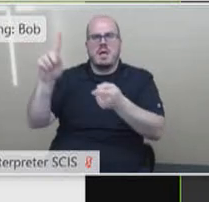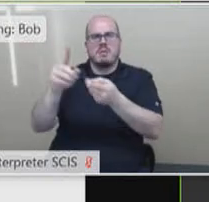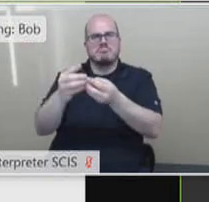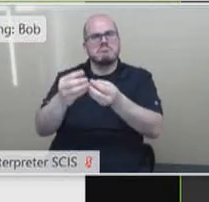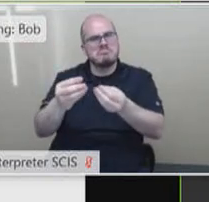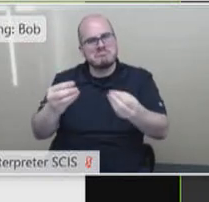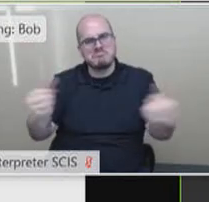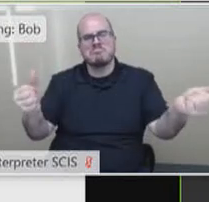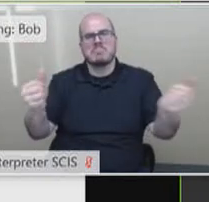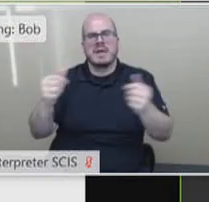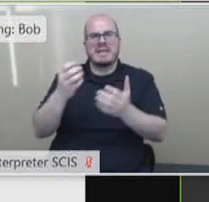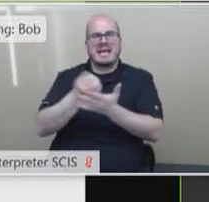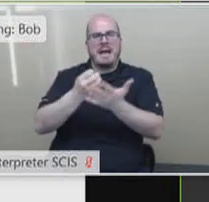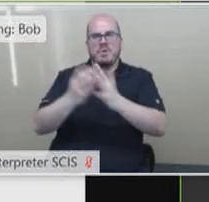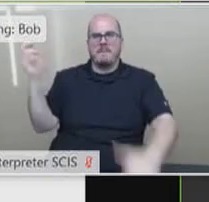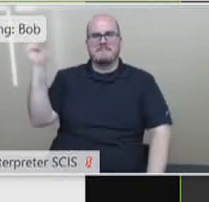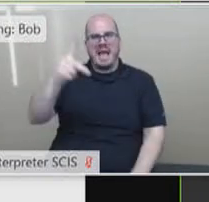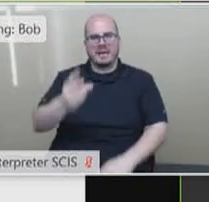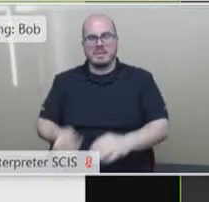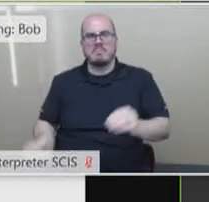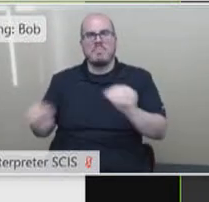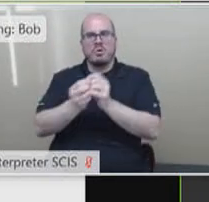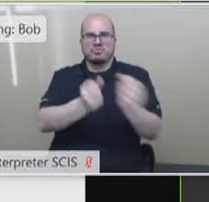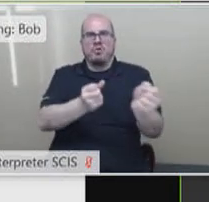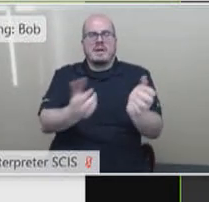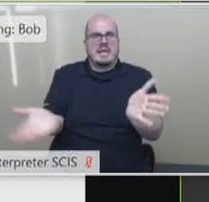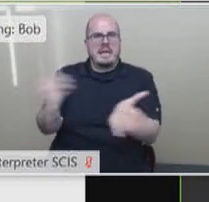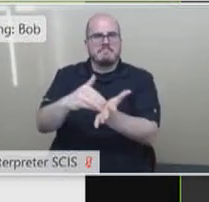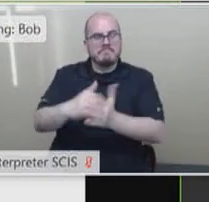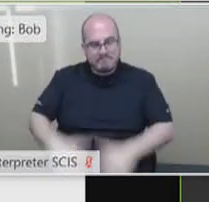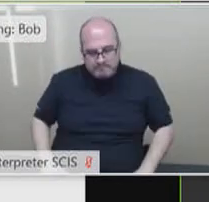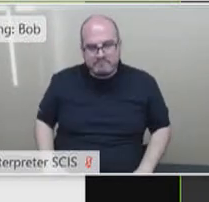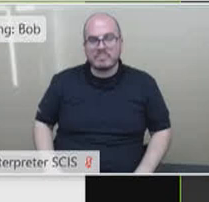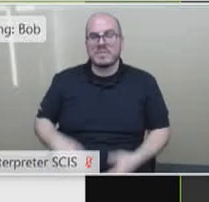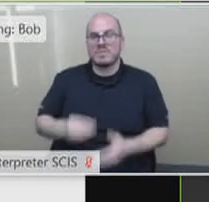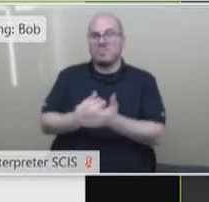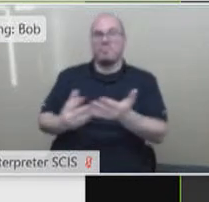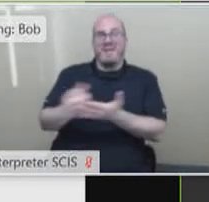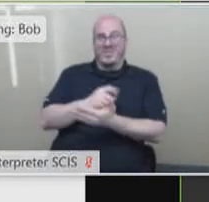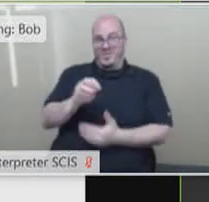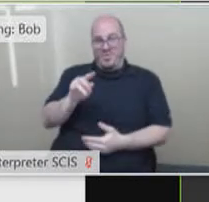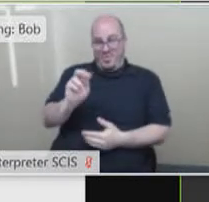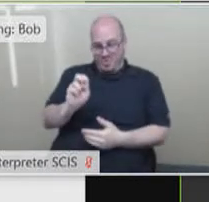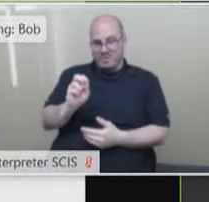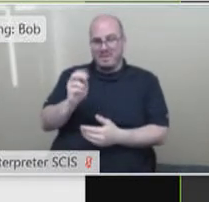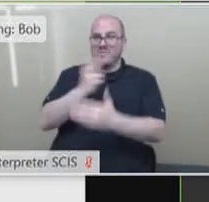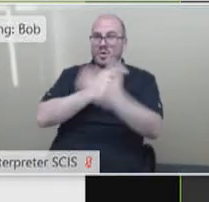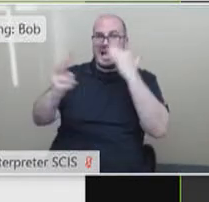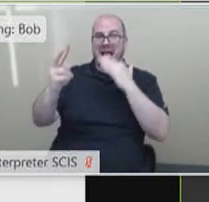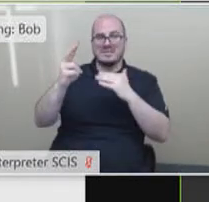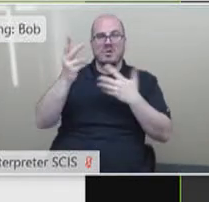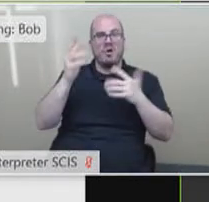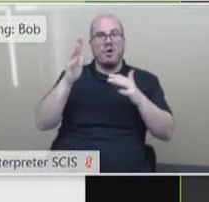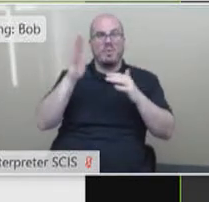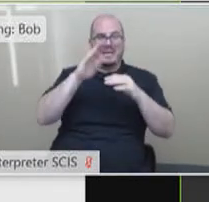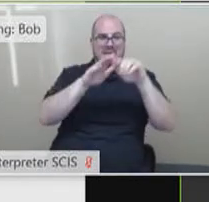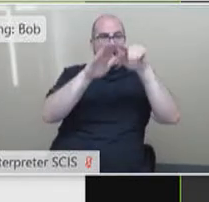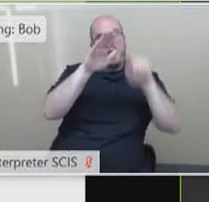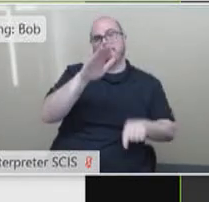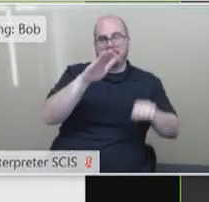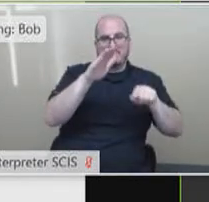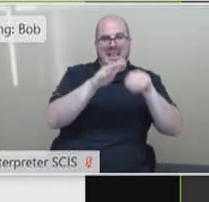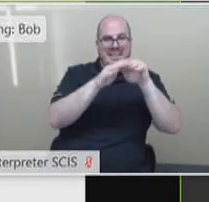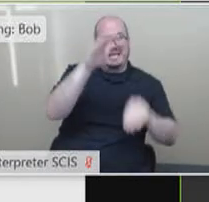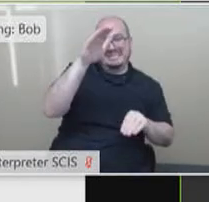we look at that scenario, our revenue forecast would be down over $100 million versus what was